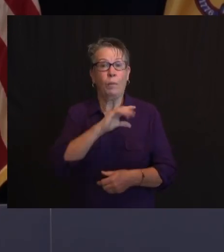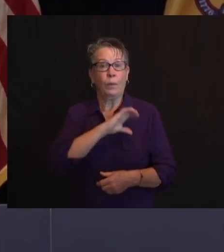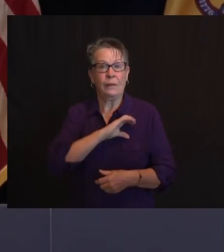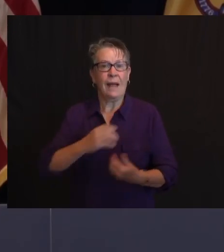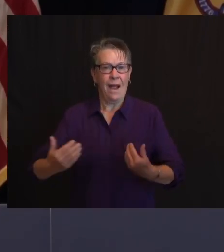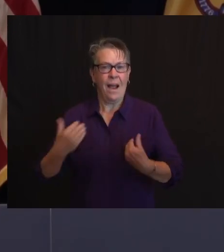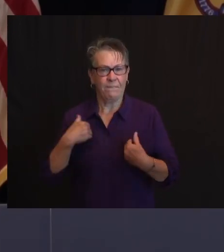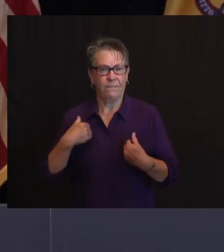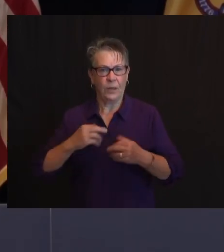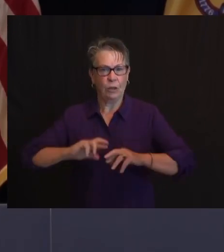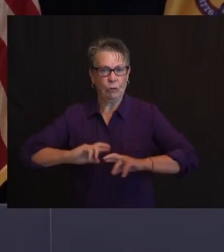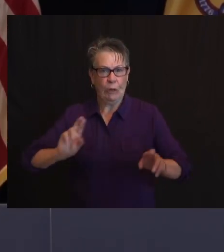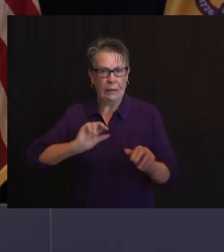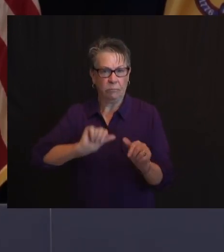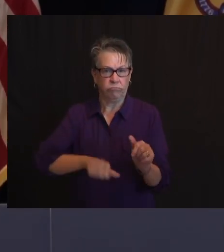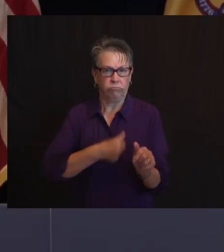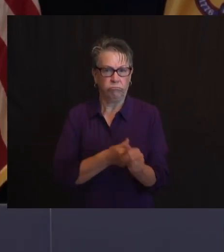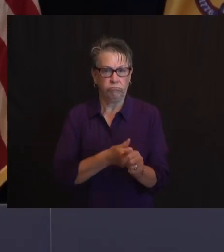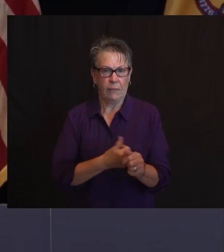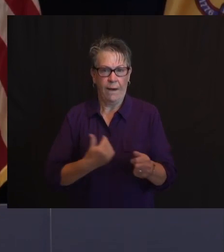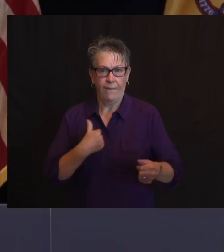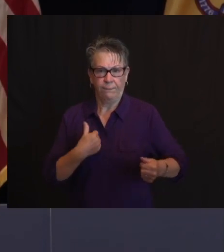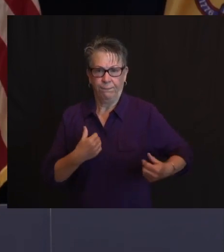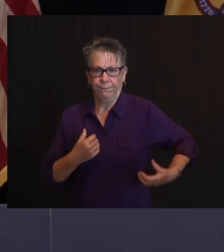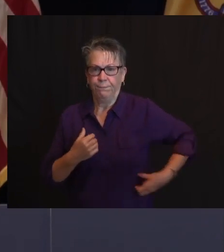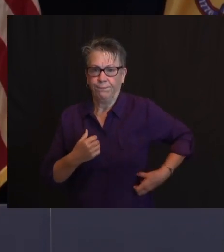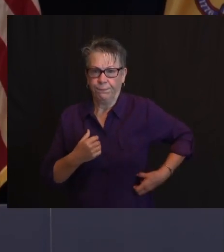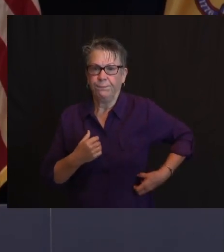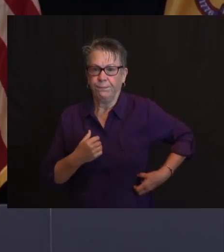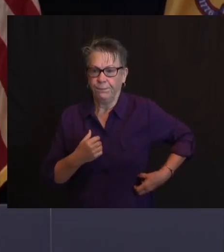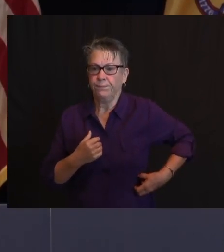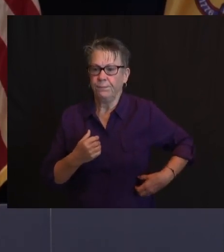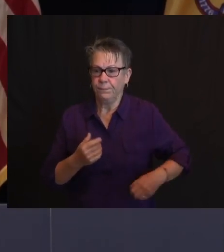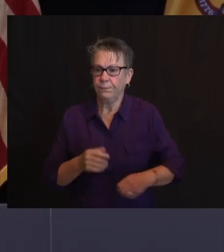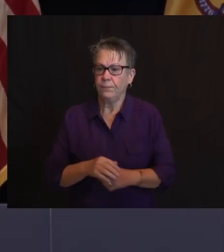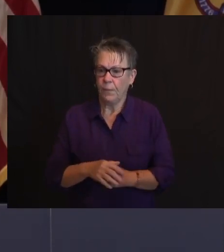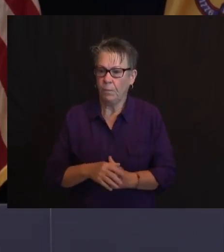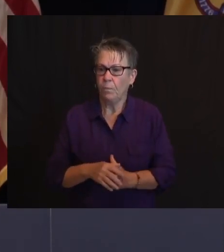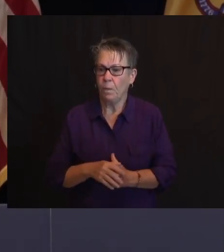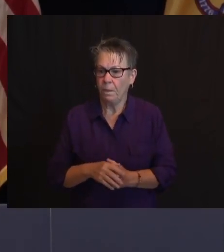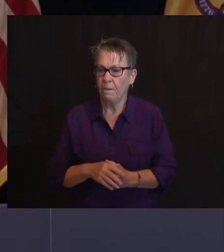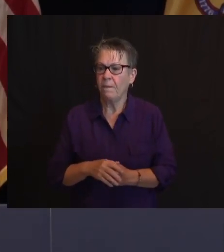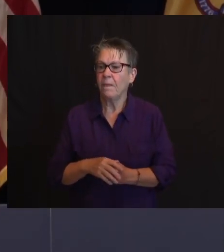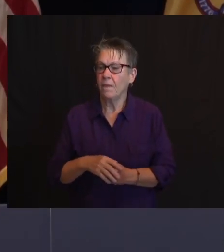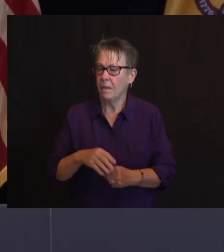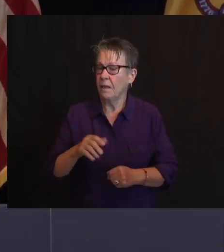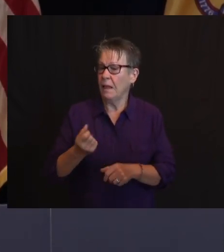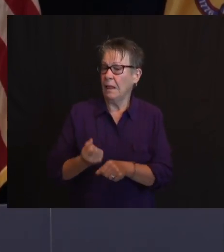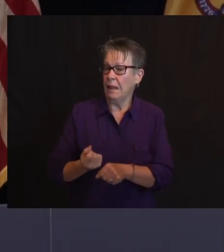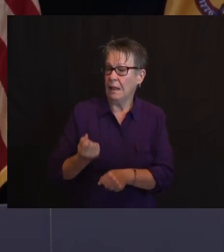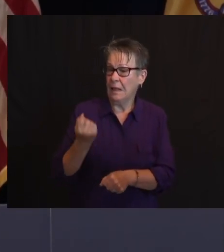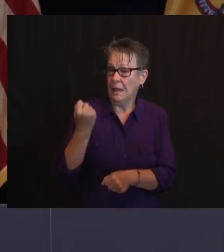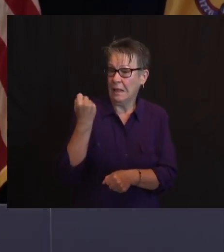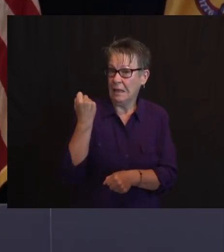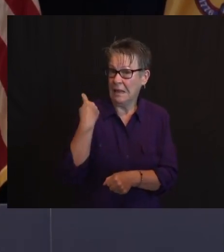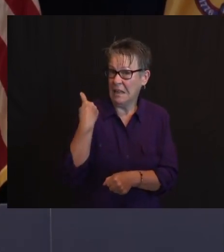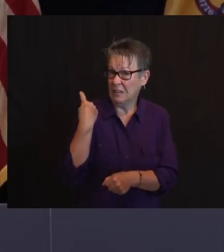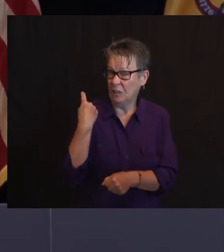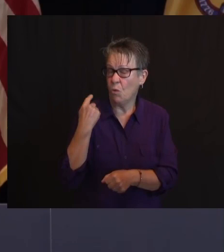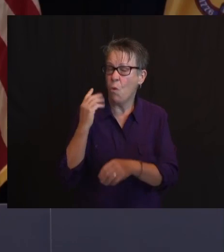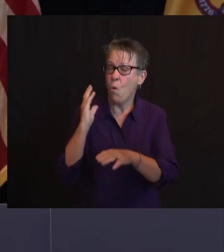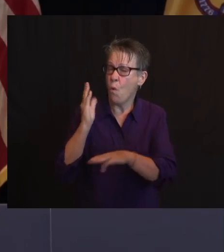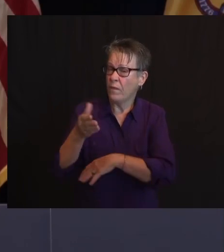people in America last year, and we need to save as many lives as we can, and hopefully get those folks to recovery coaches and